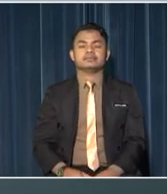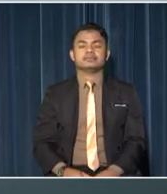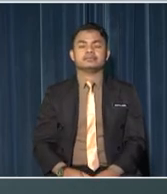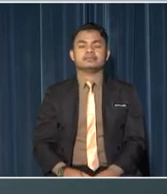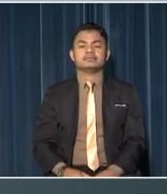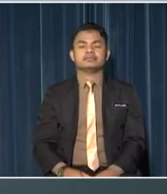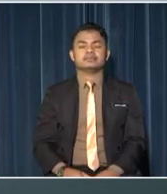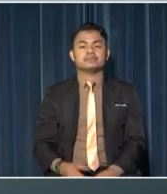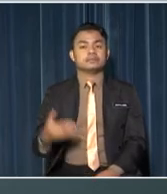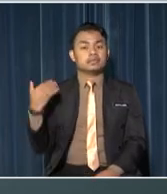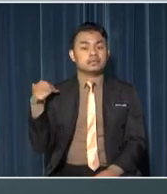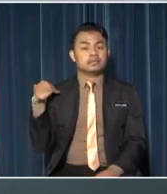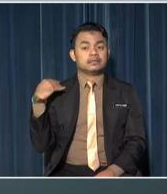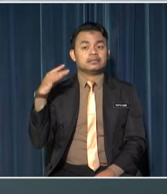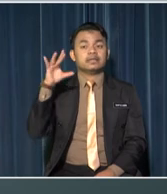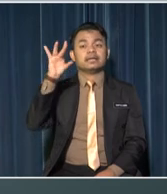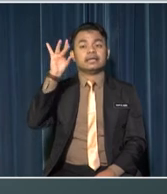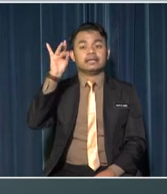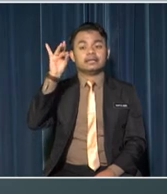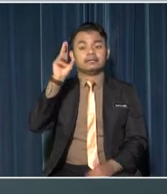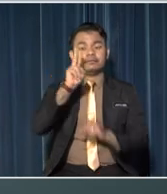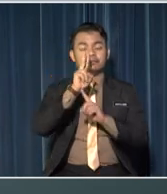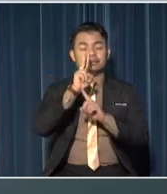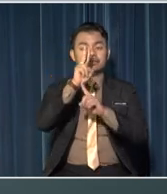It has 8 vertices.